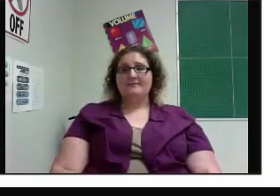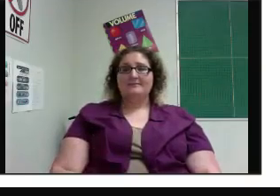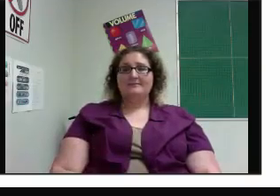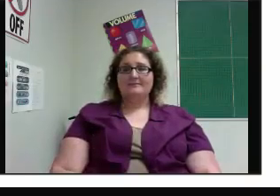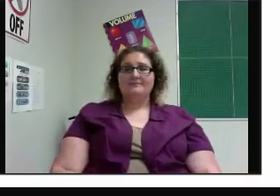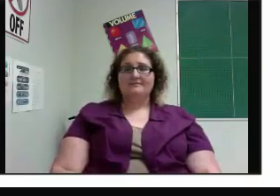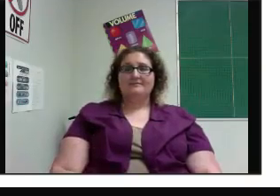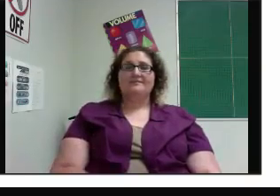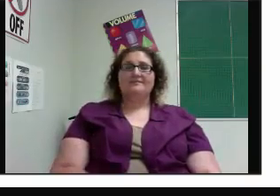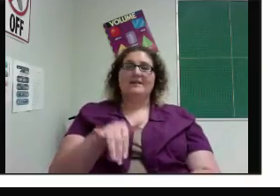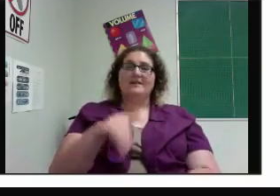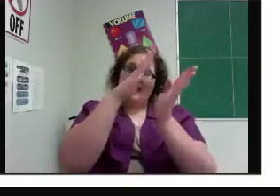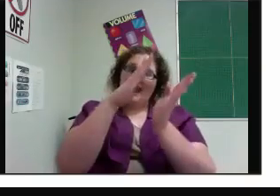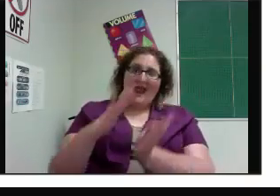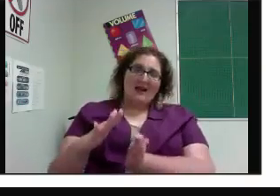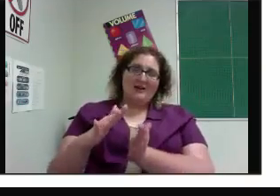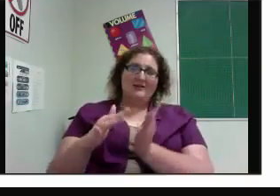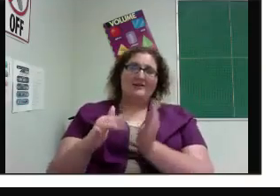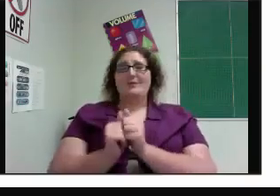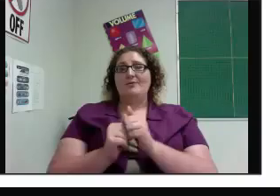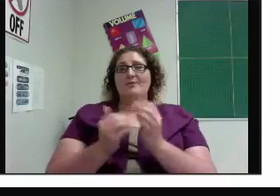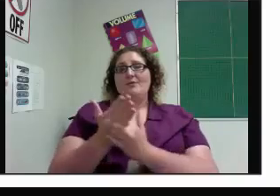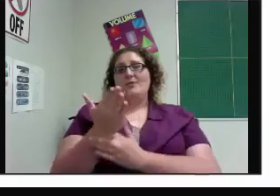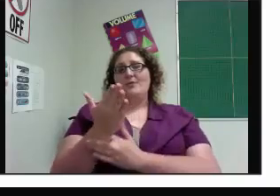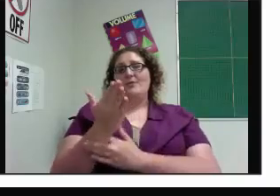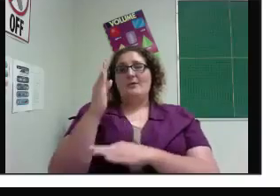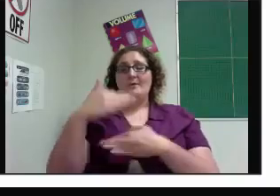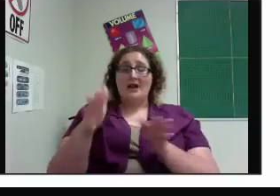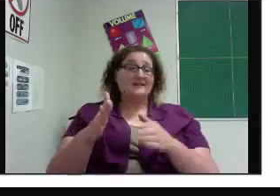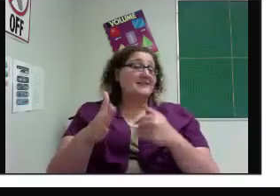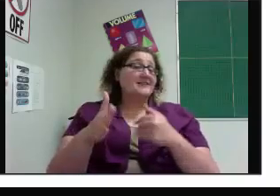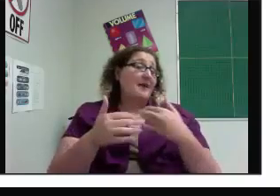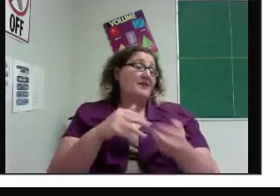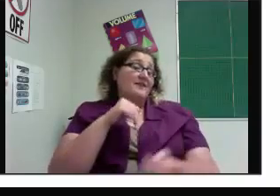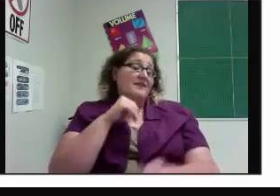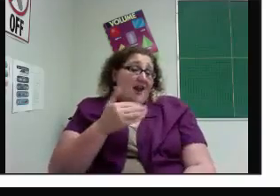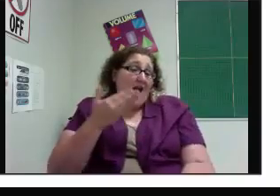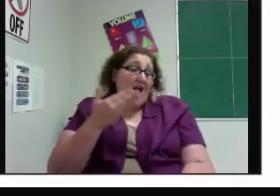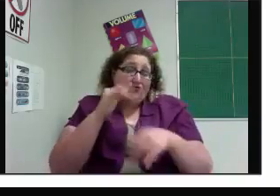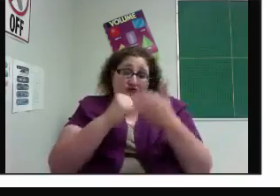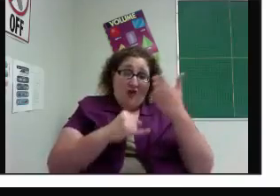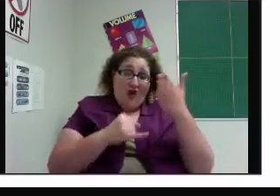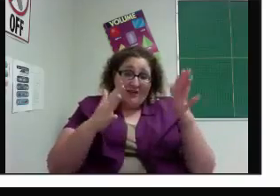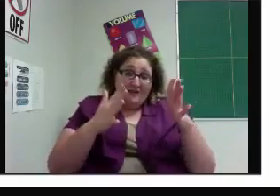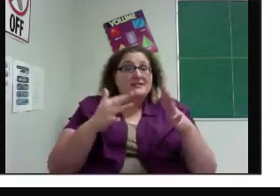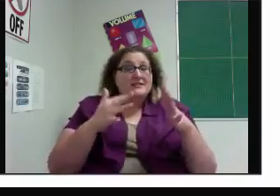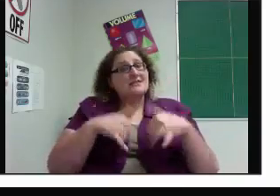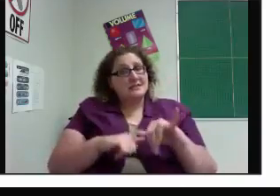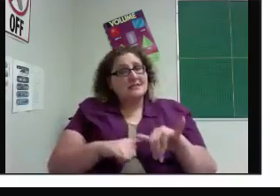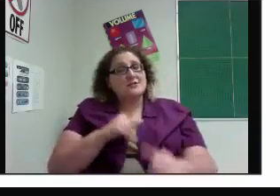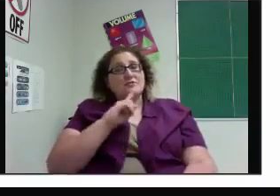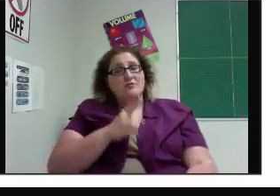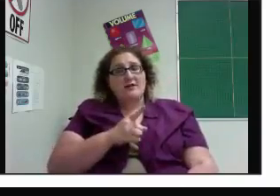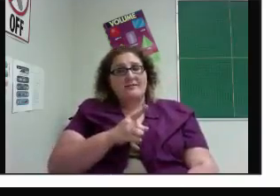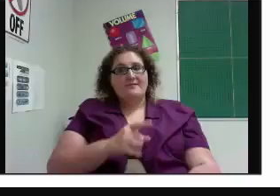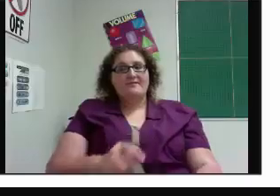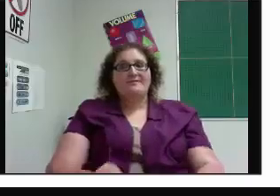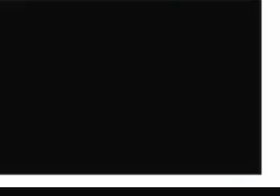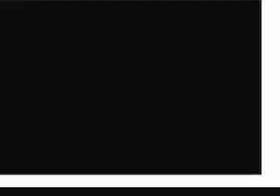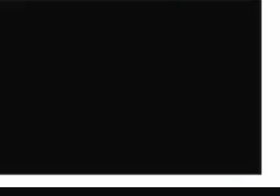S, that means it's this plane right here that runs diagonally through the box.